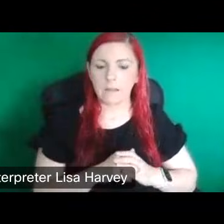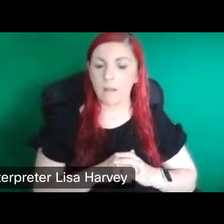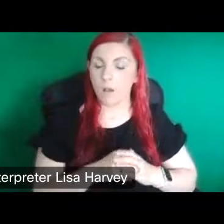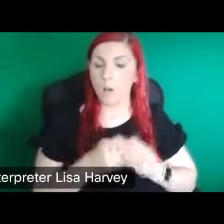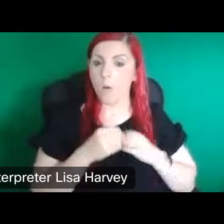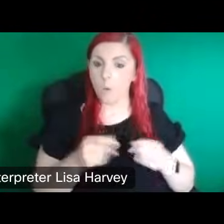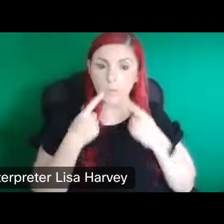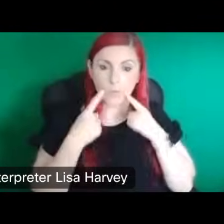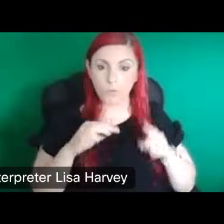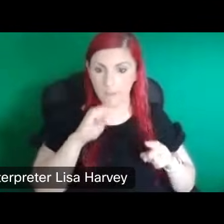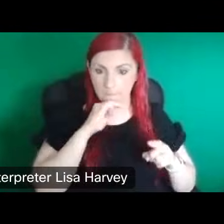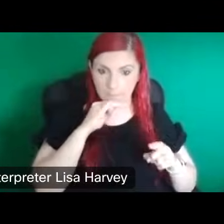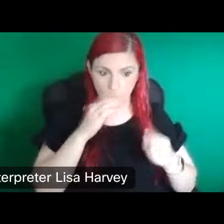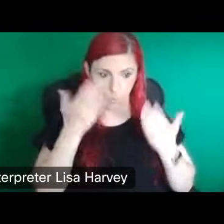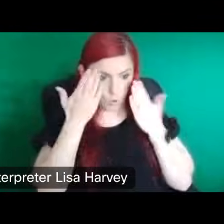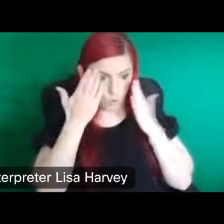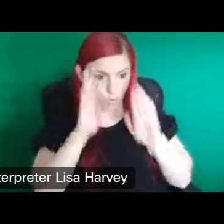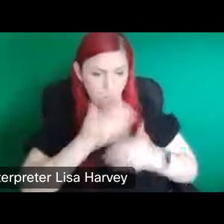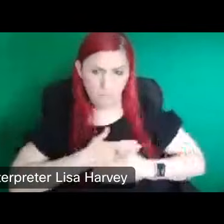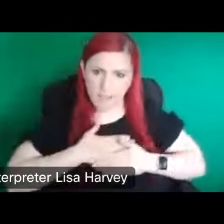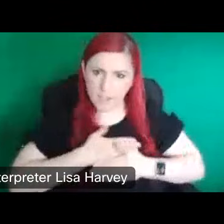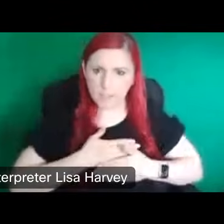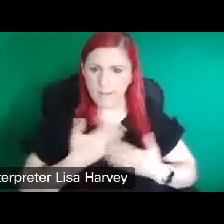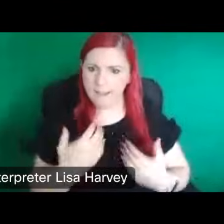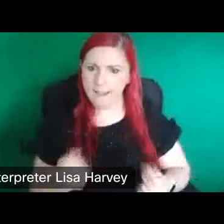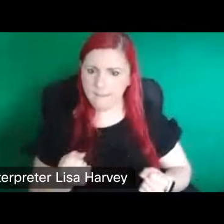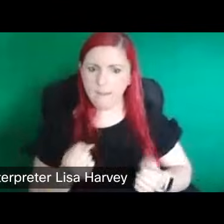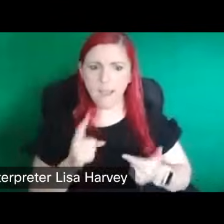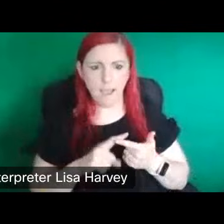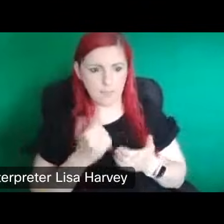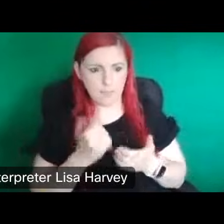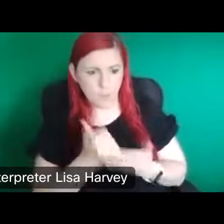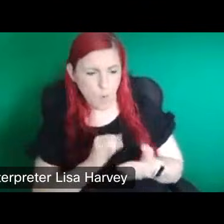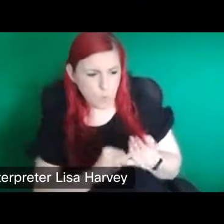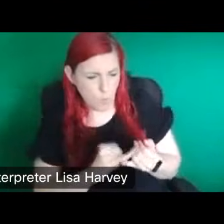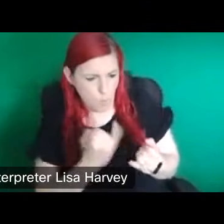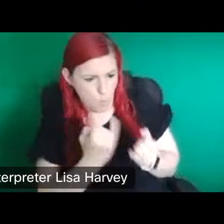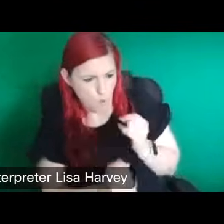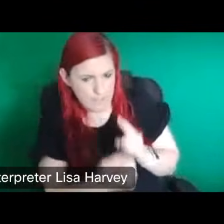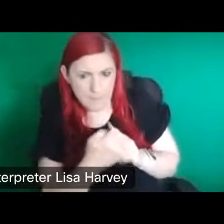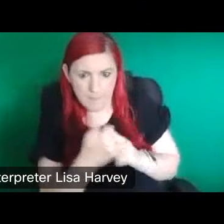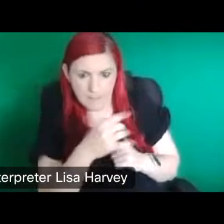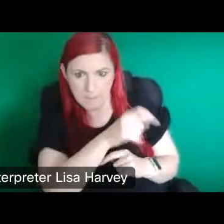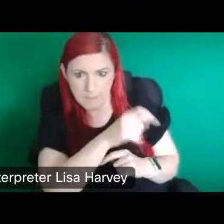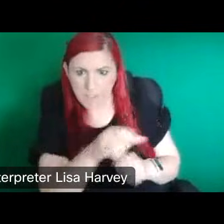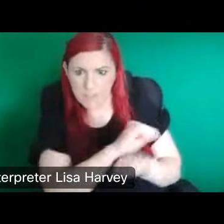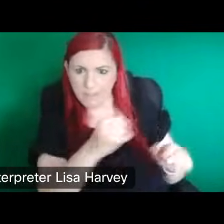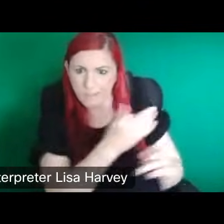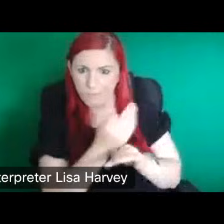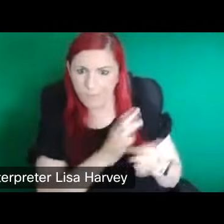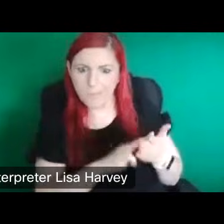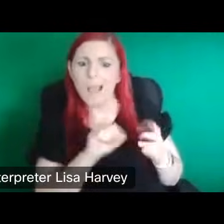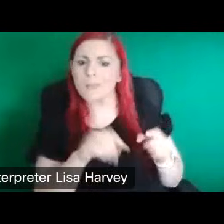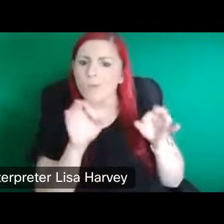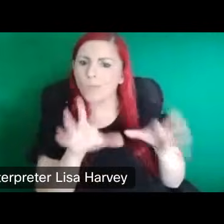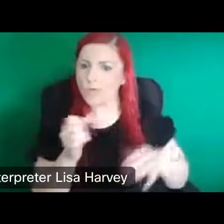opportunity to demonstrate compassion and to support those most impacted, patients and their loved ones, and of course our